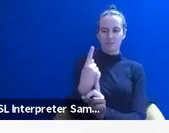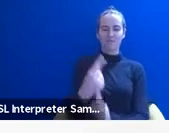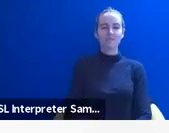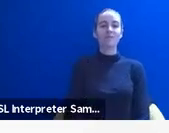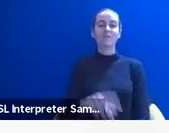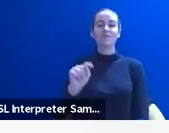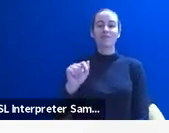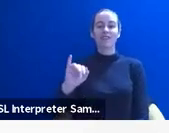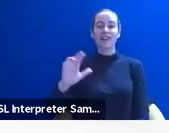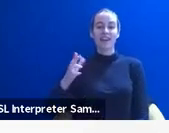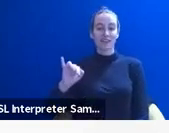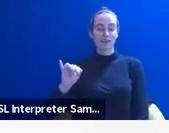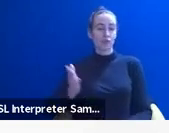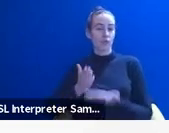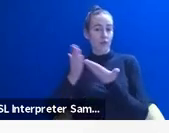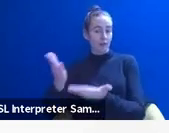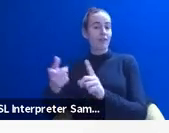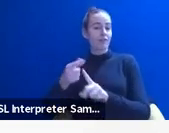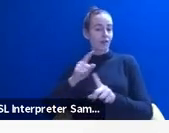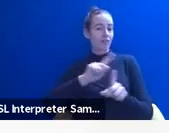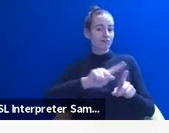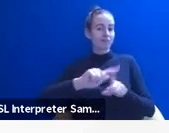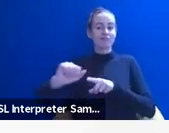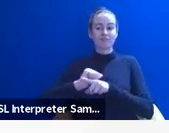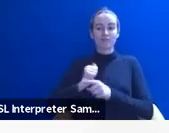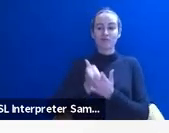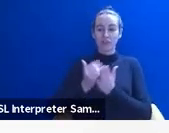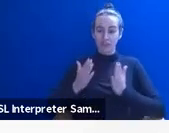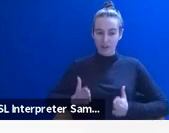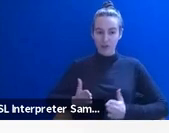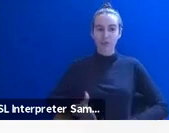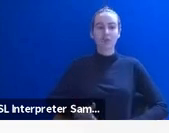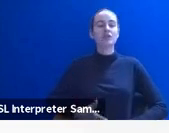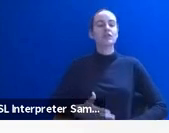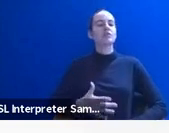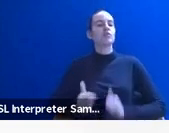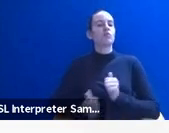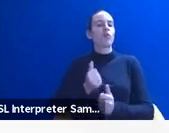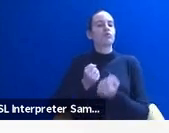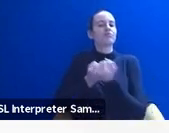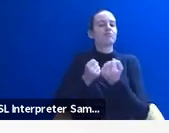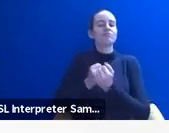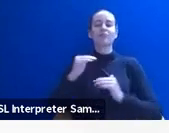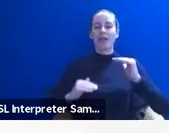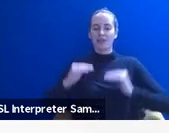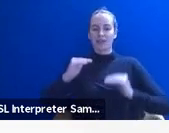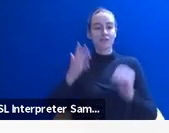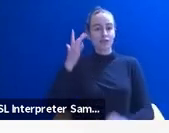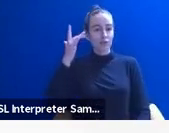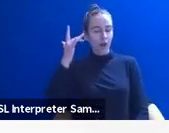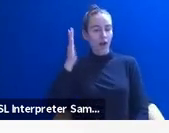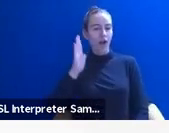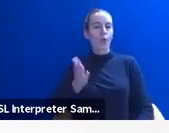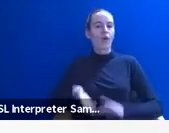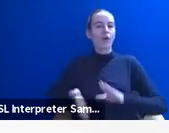is also recommended by trained therapists. It primarily aids in increasing balance because it increases sensory